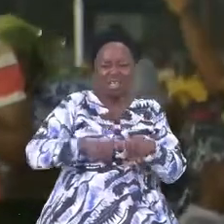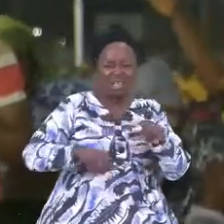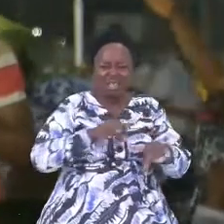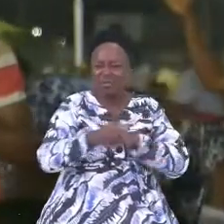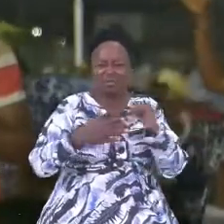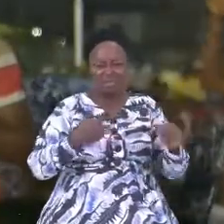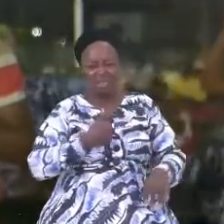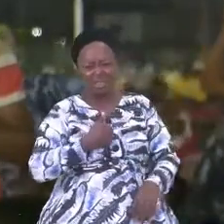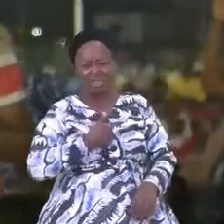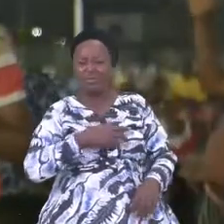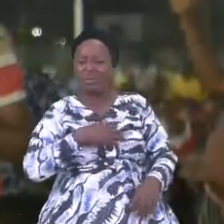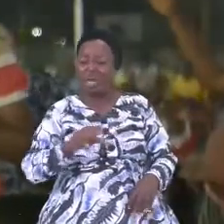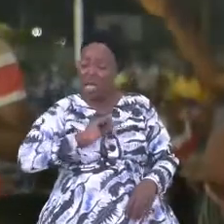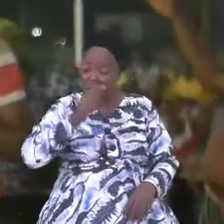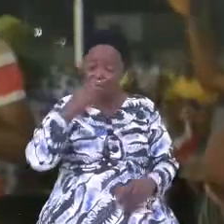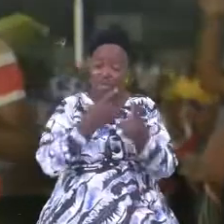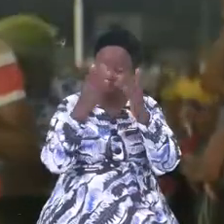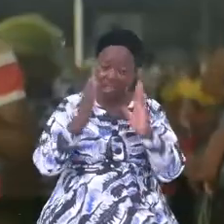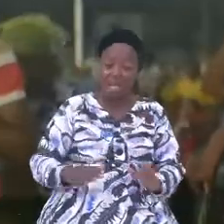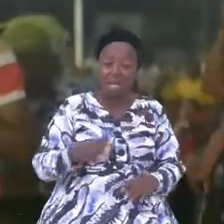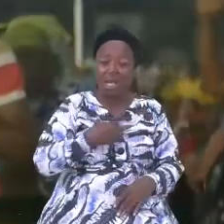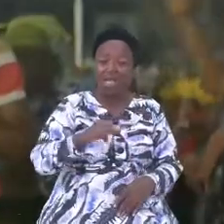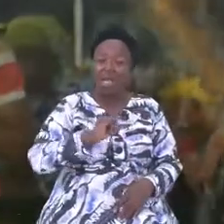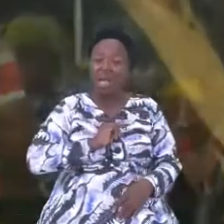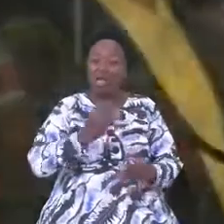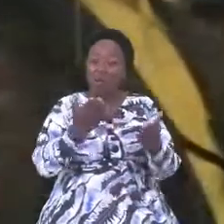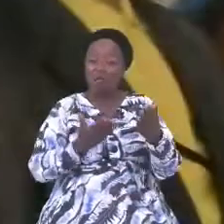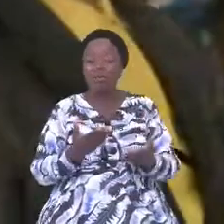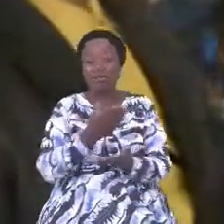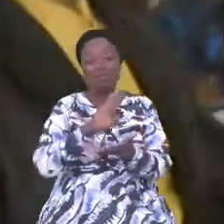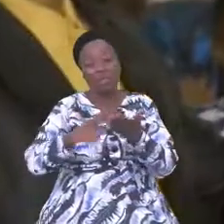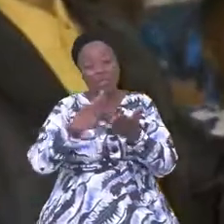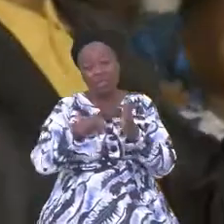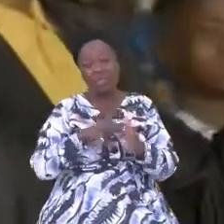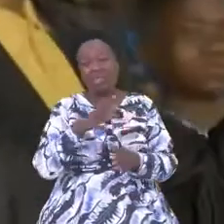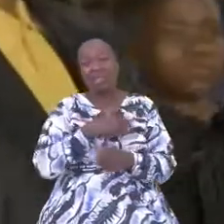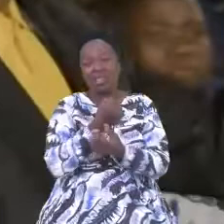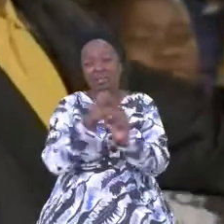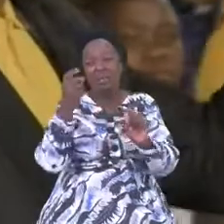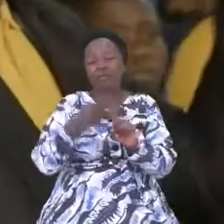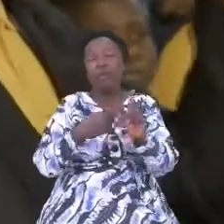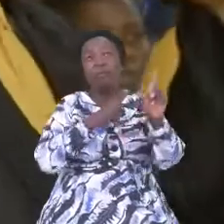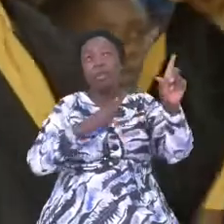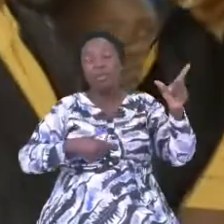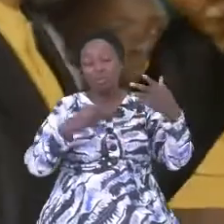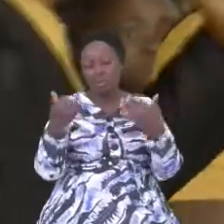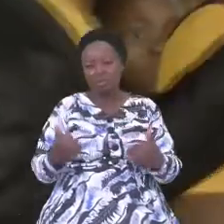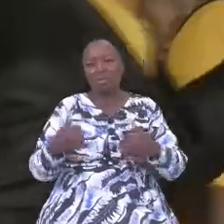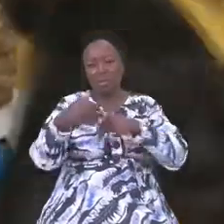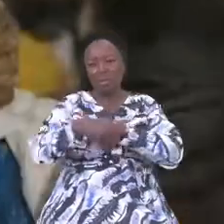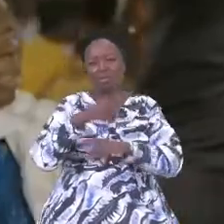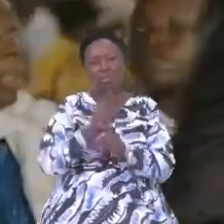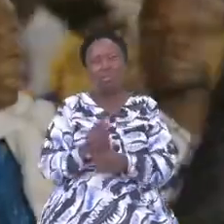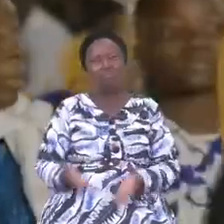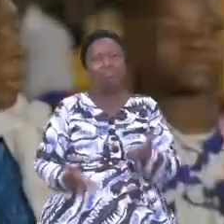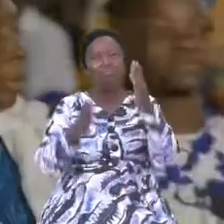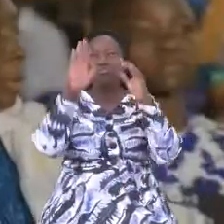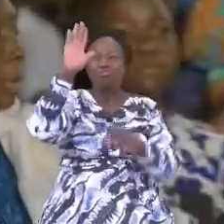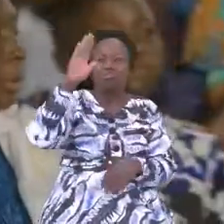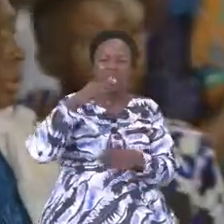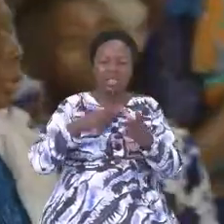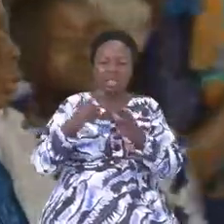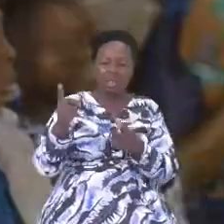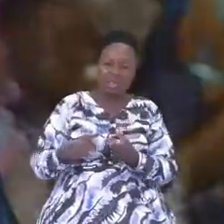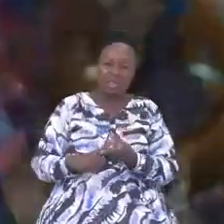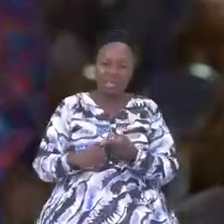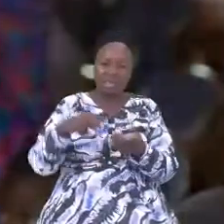a sinner, and I want forgiveness and salvation from the Lord tonight. Just raise up that hand and stand up wherever you